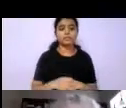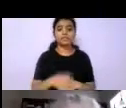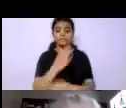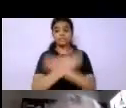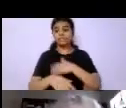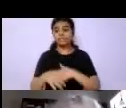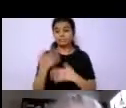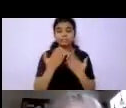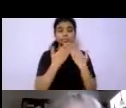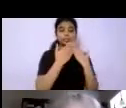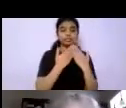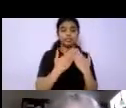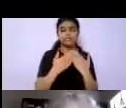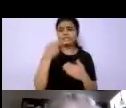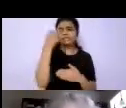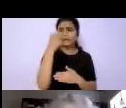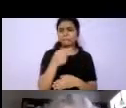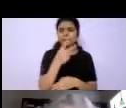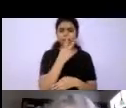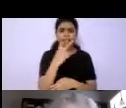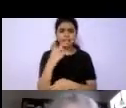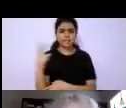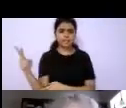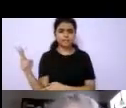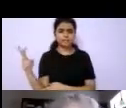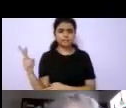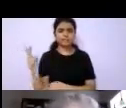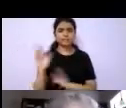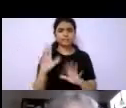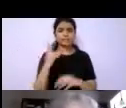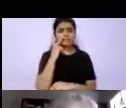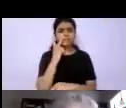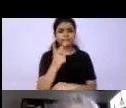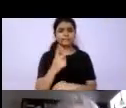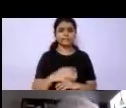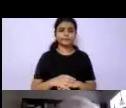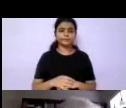different names that are now given,